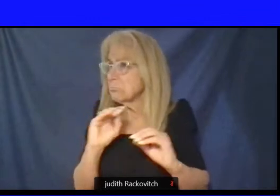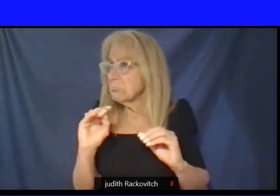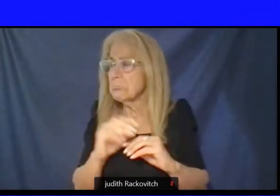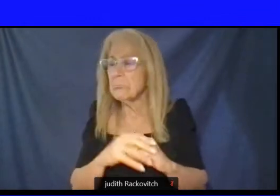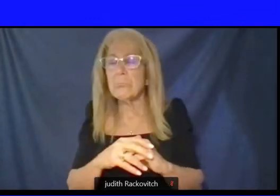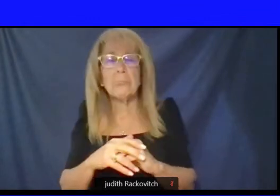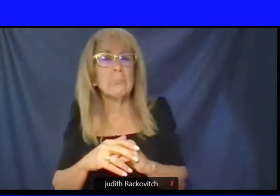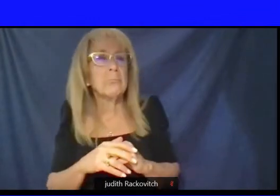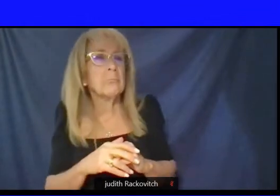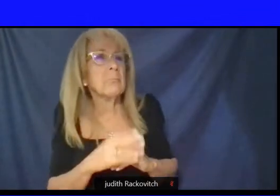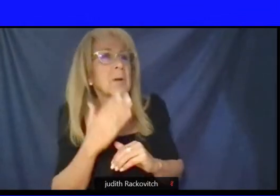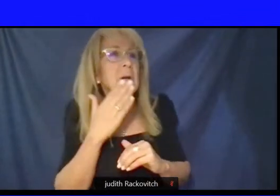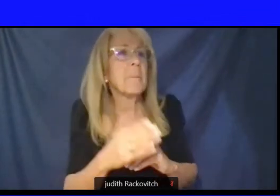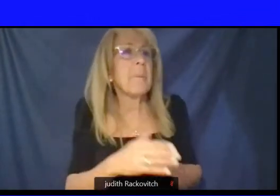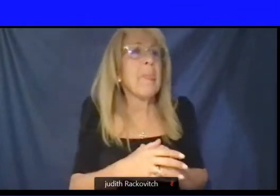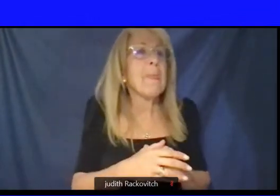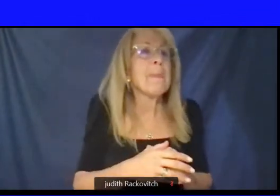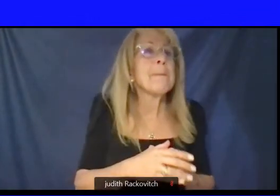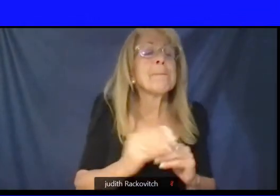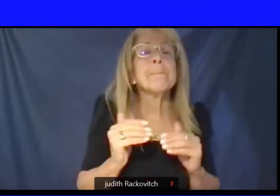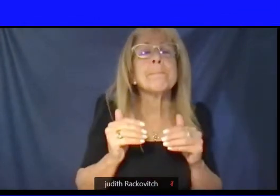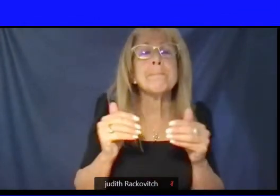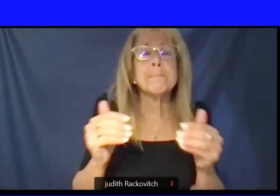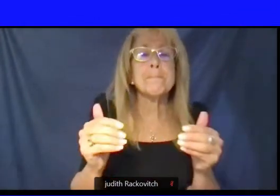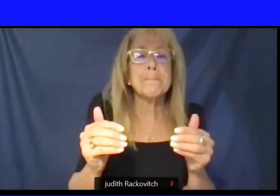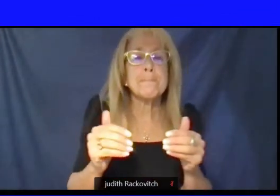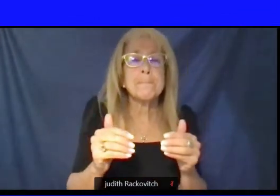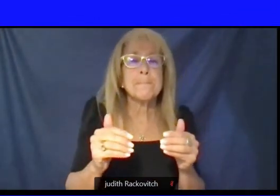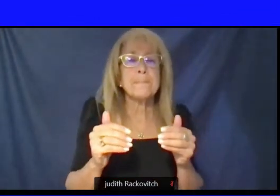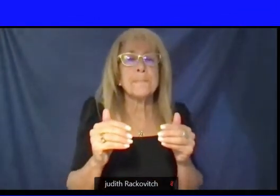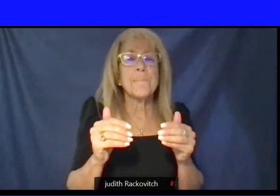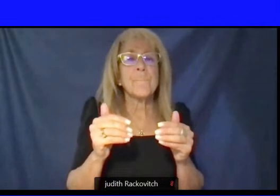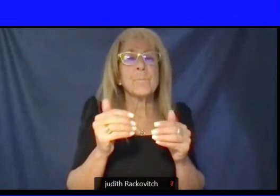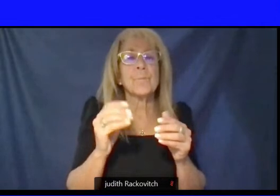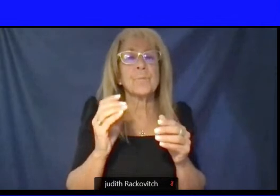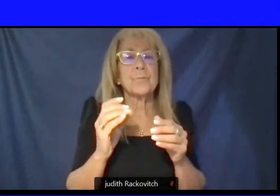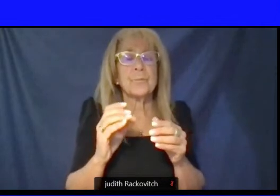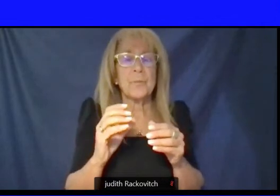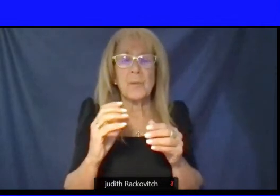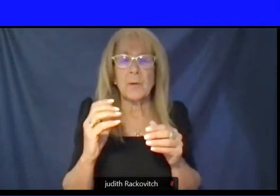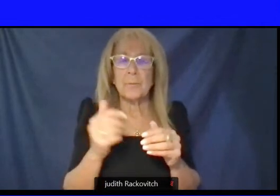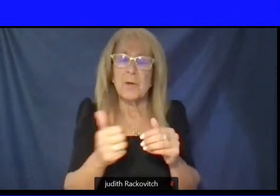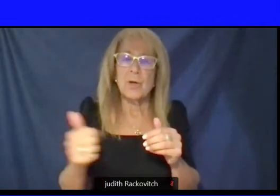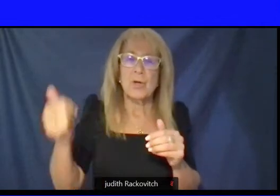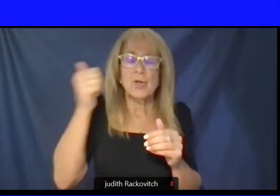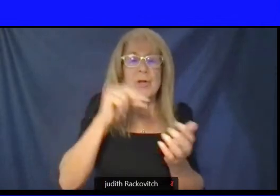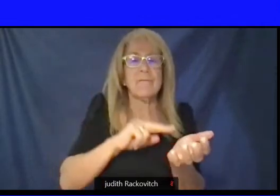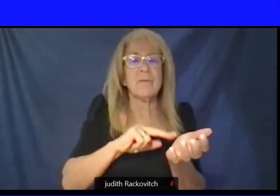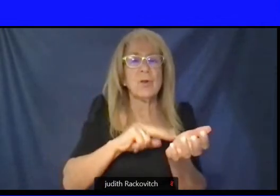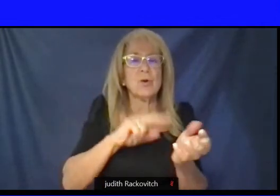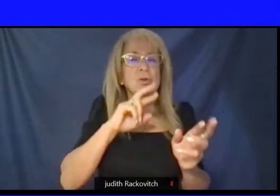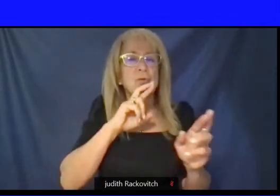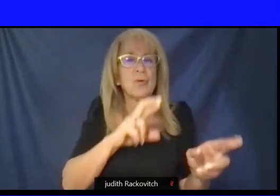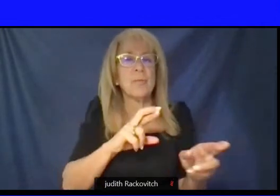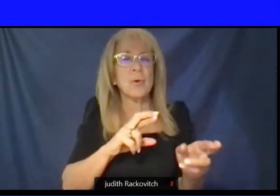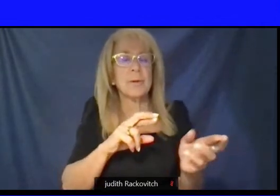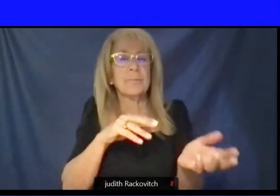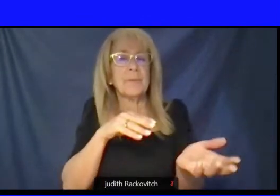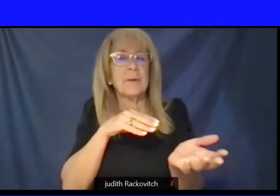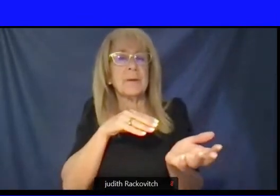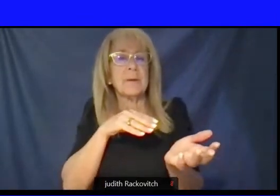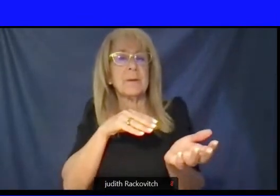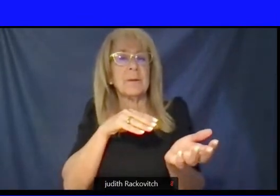focuses on 4 pillars, focusing on career development. This partnership will allow us to develop and enhance